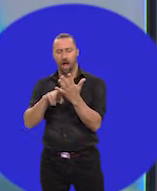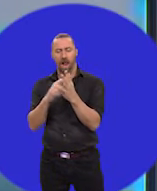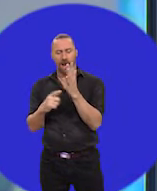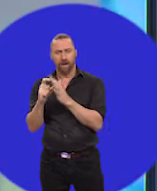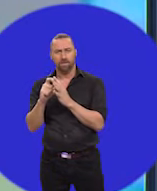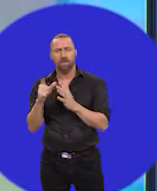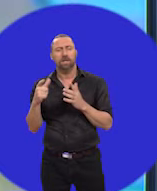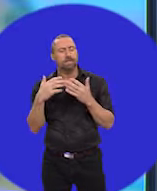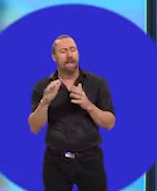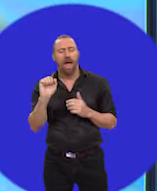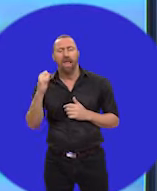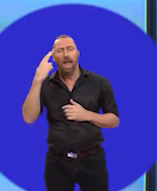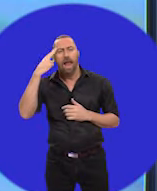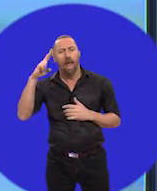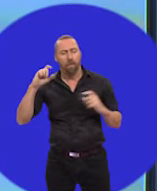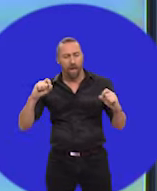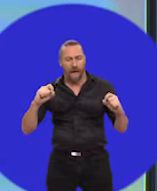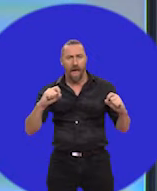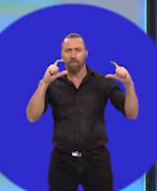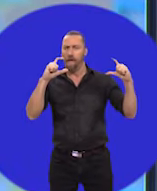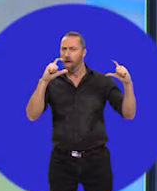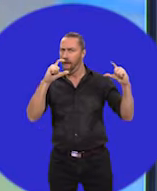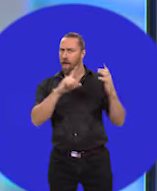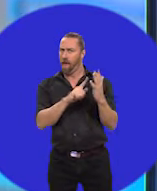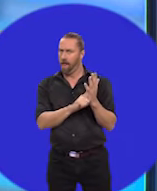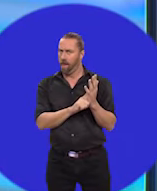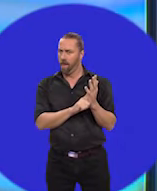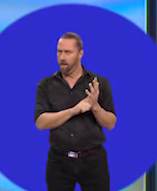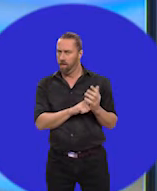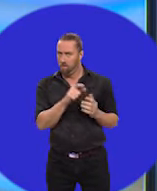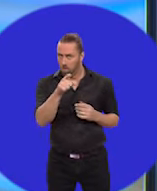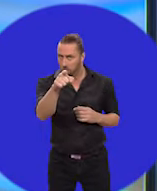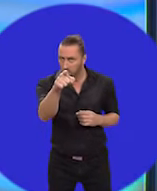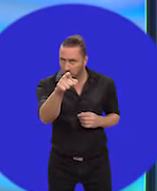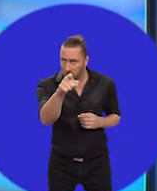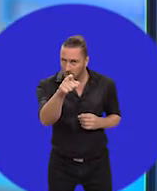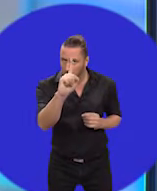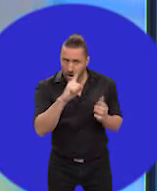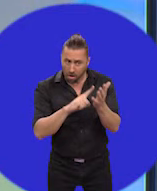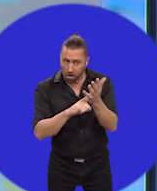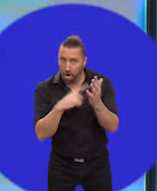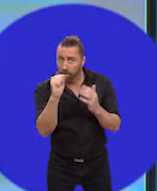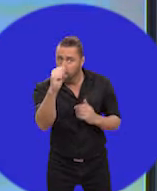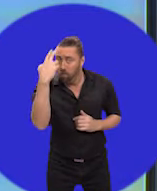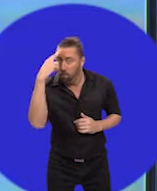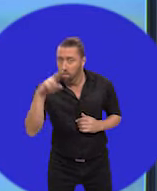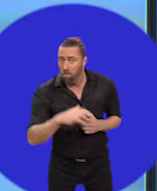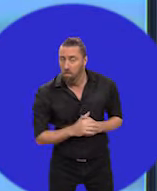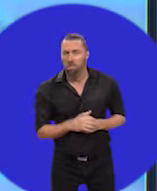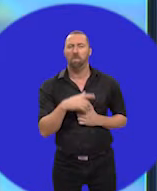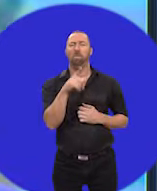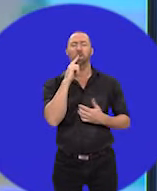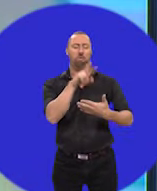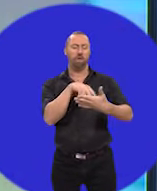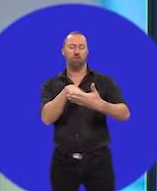the uppercase L at the start of their names? Does your name start with an L? You'll find L in lots